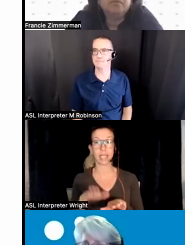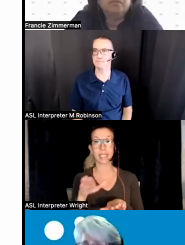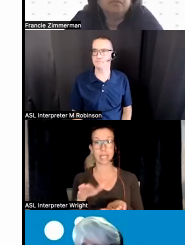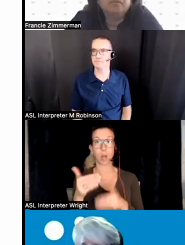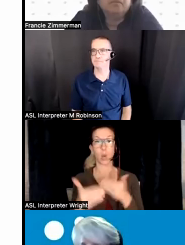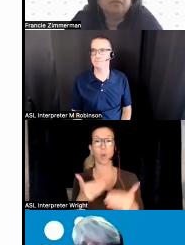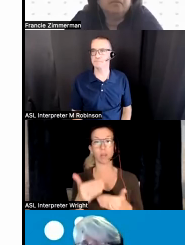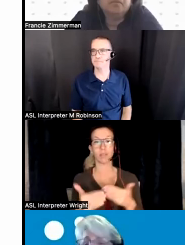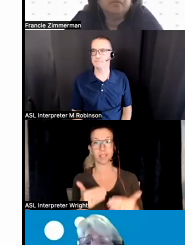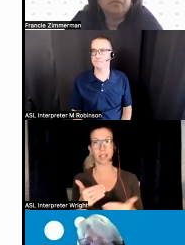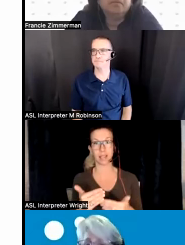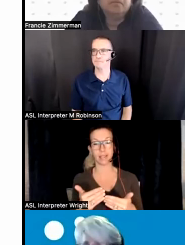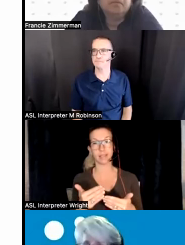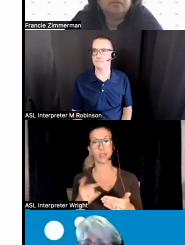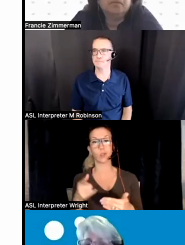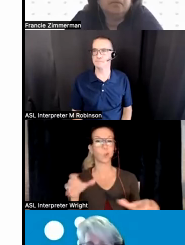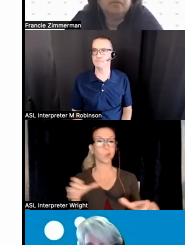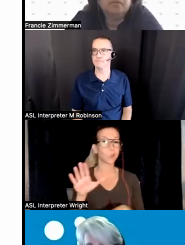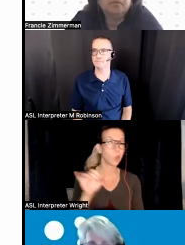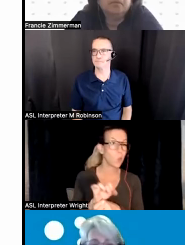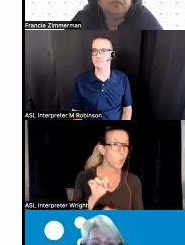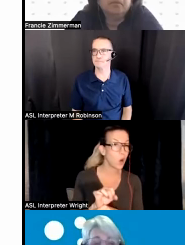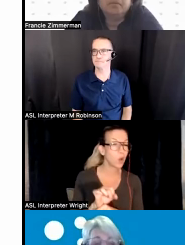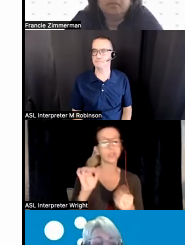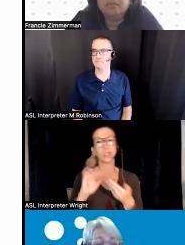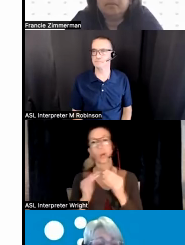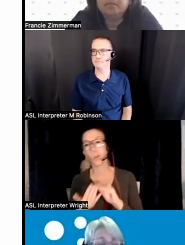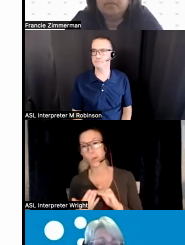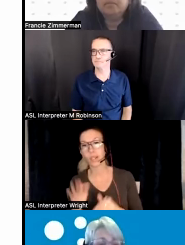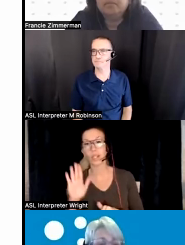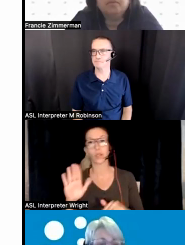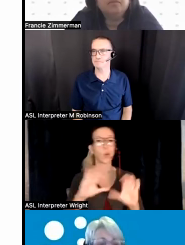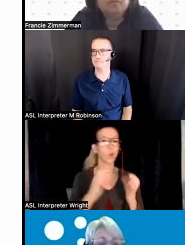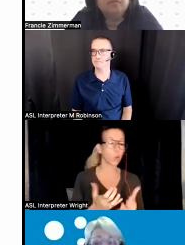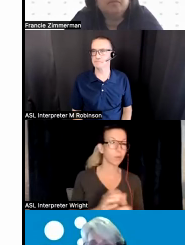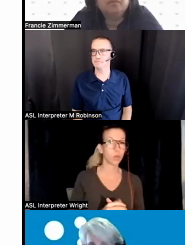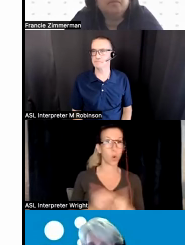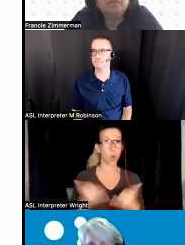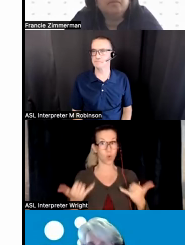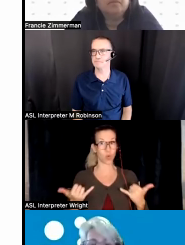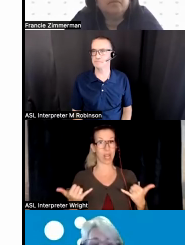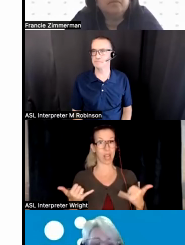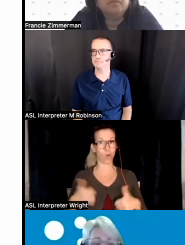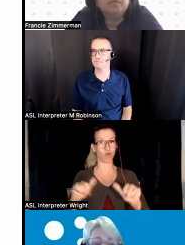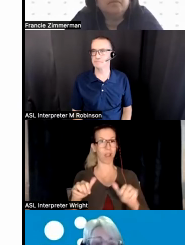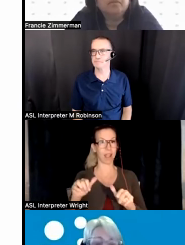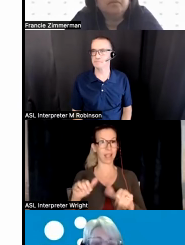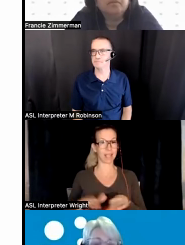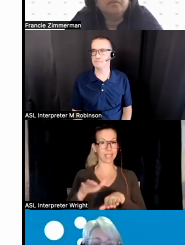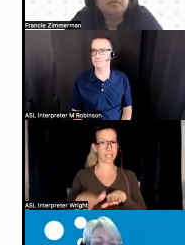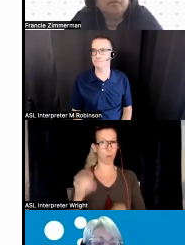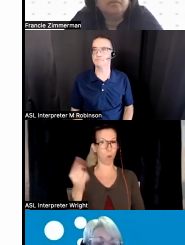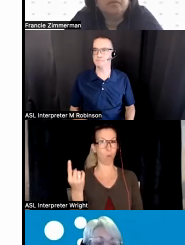your in your place of work, in your community, with your groups. Today, we're going to just try step 1. So step